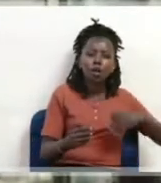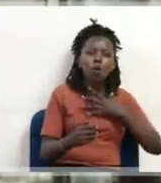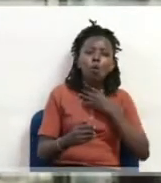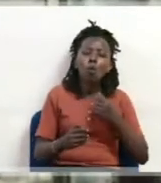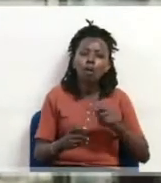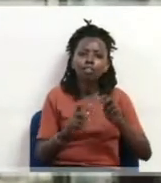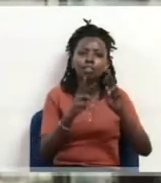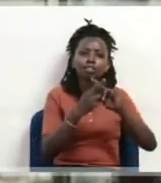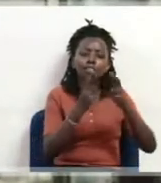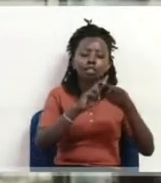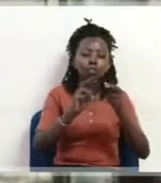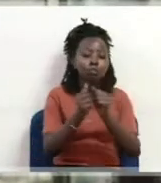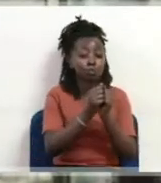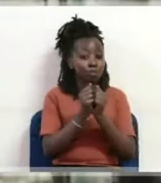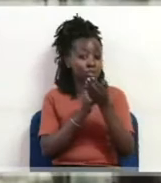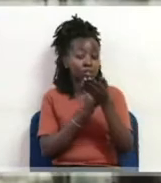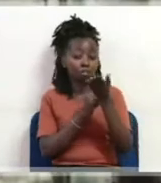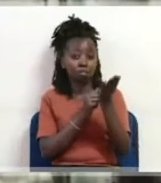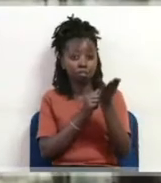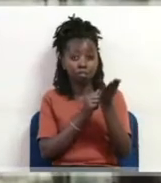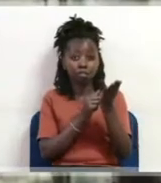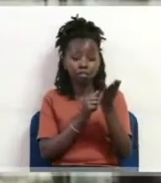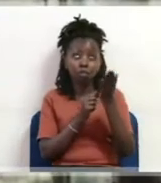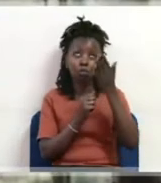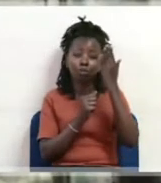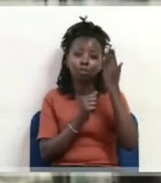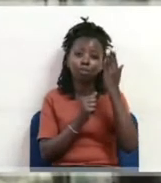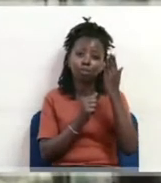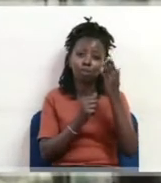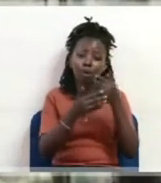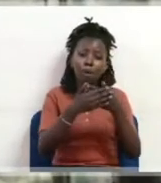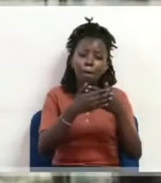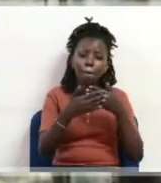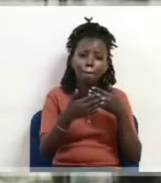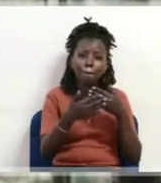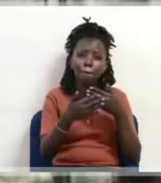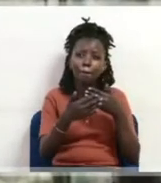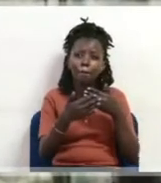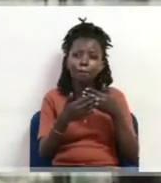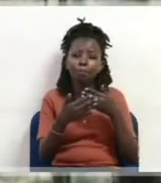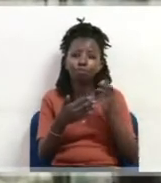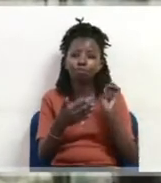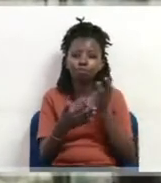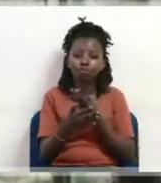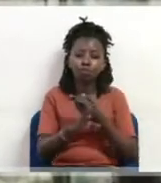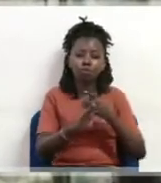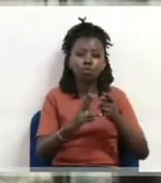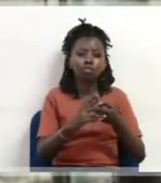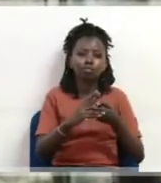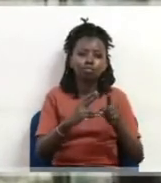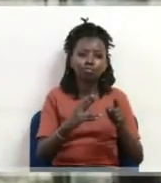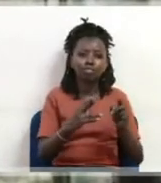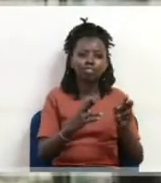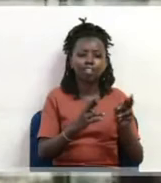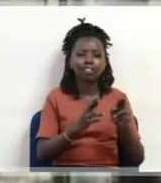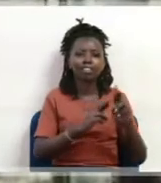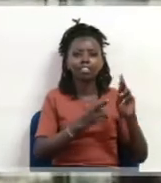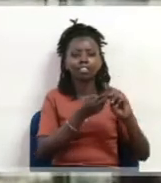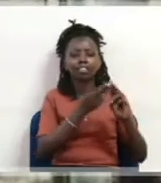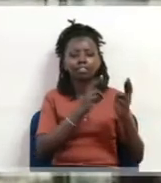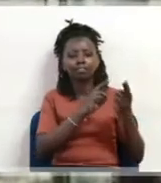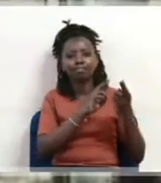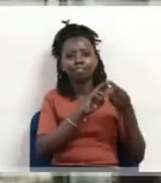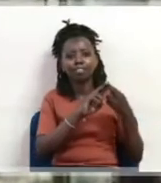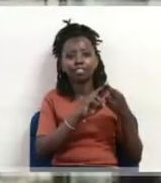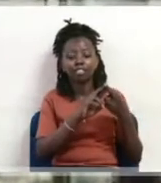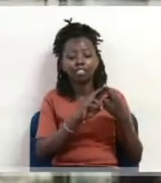you before we restore our religious ways with you. The first place for you and I to start is